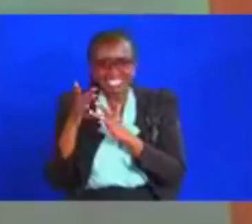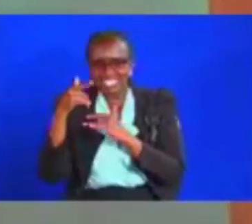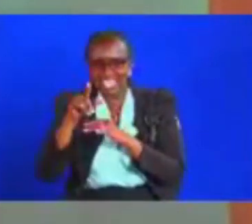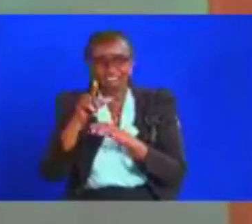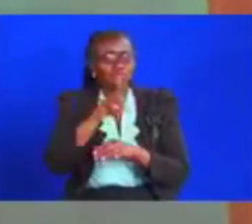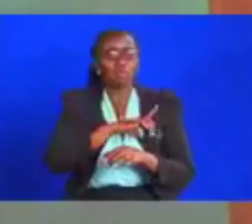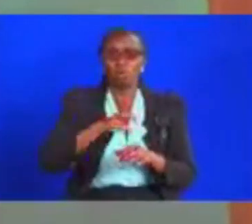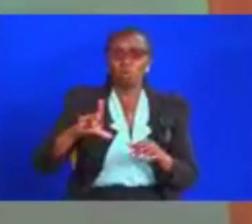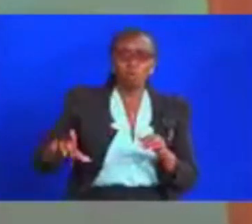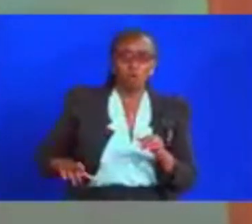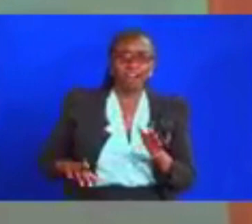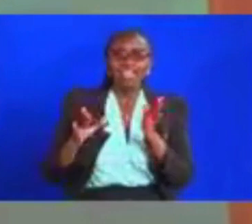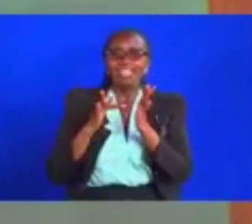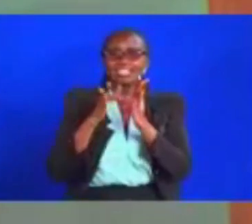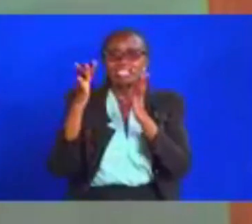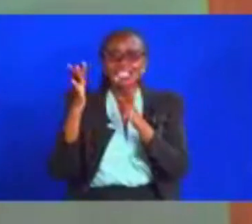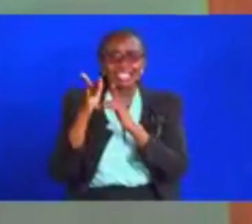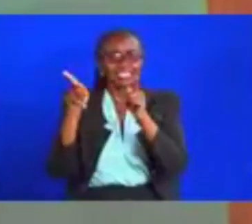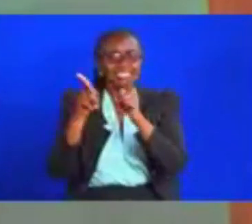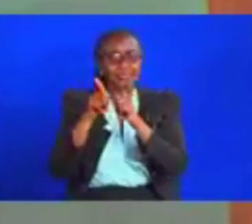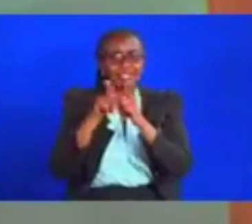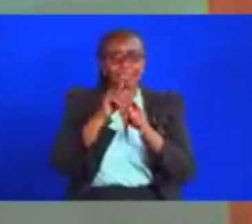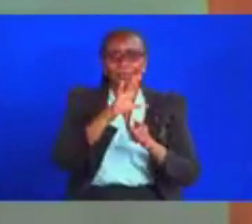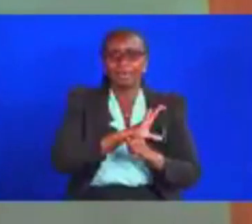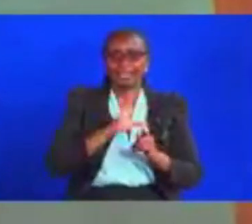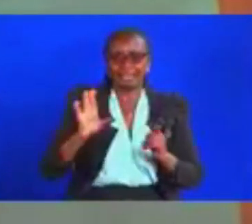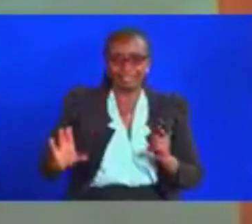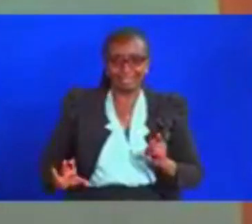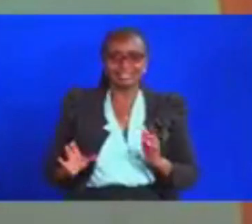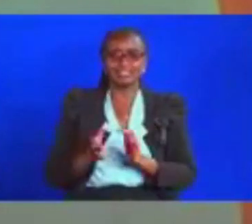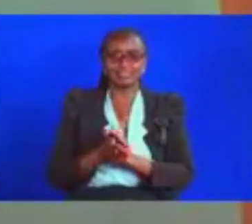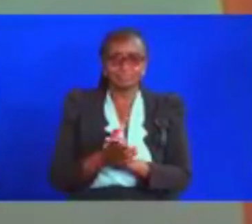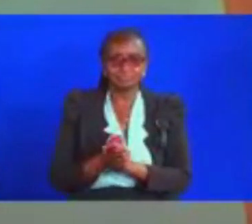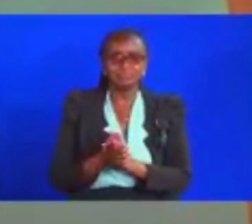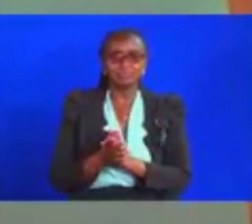Lord, and Jesus as Christ.